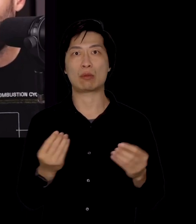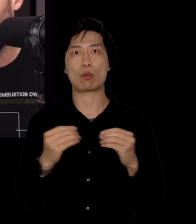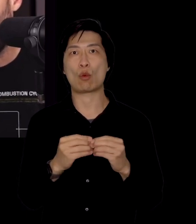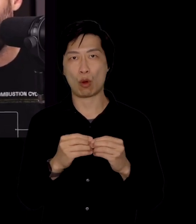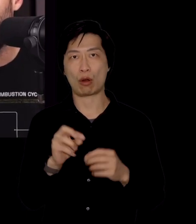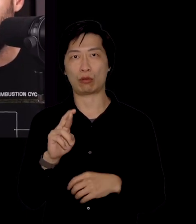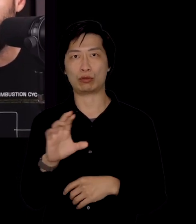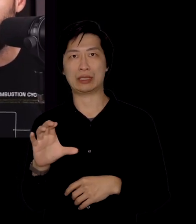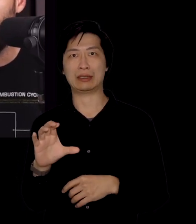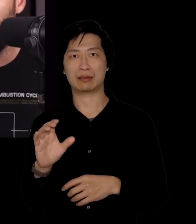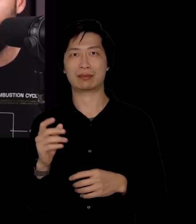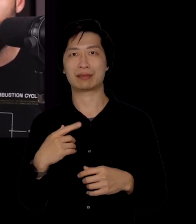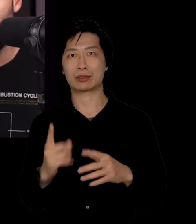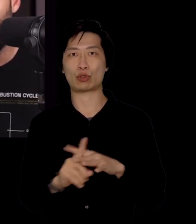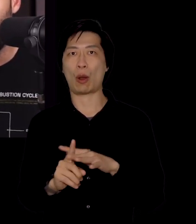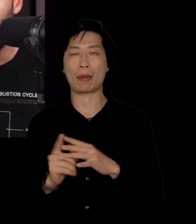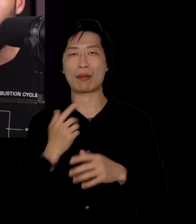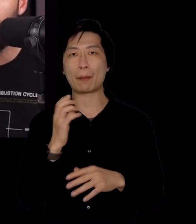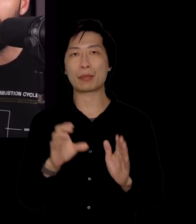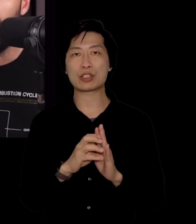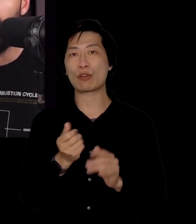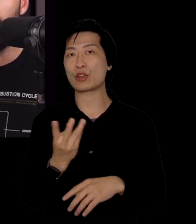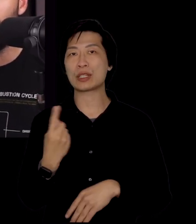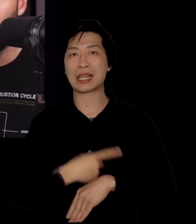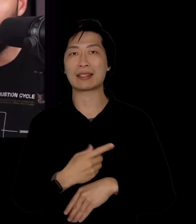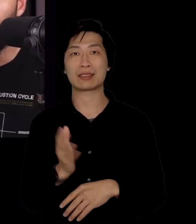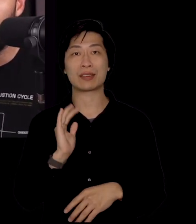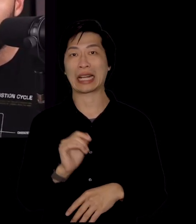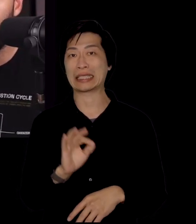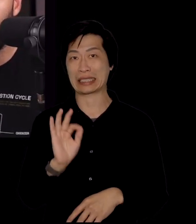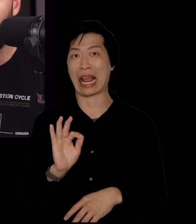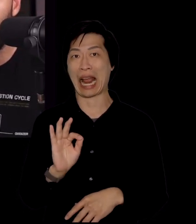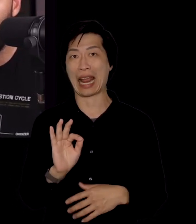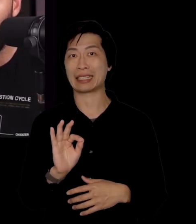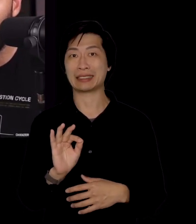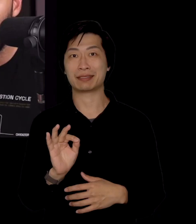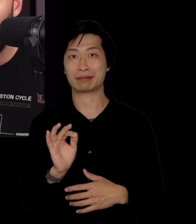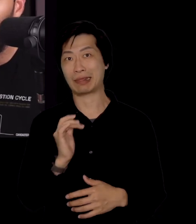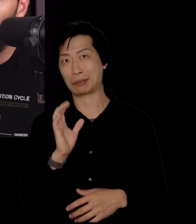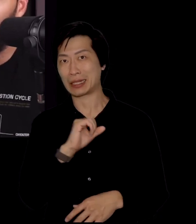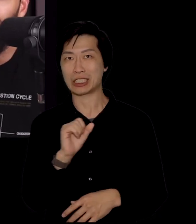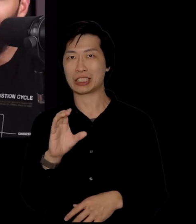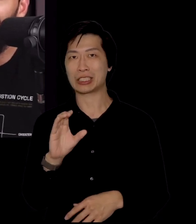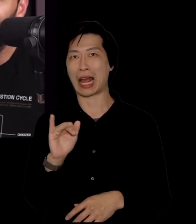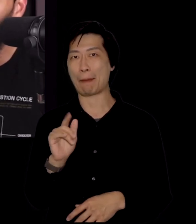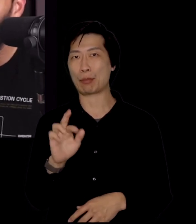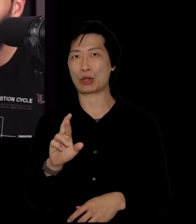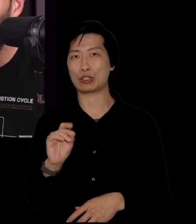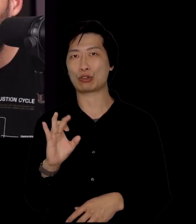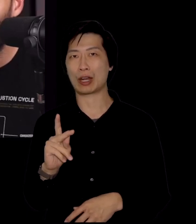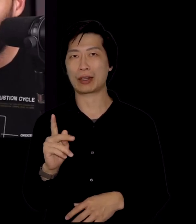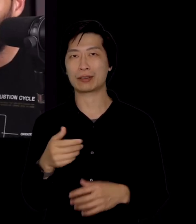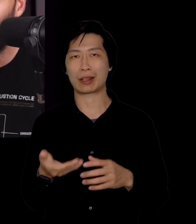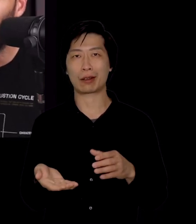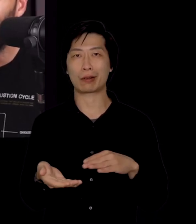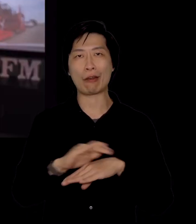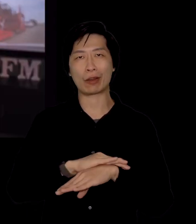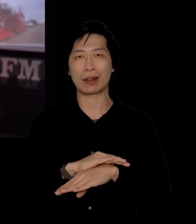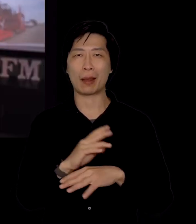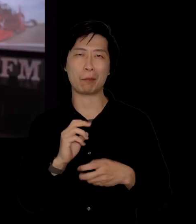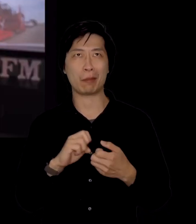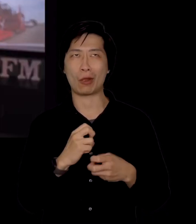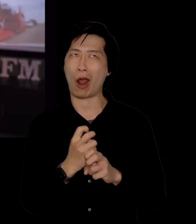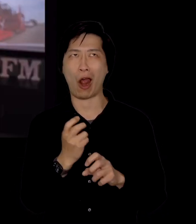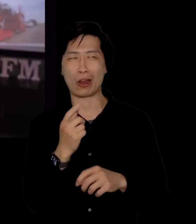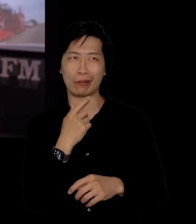we've had even more release candidates showing up. Here's a picture from a couple of days ago of 9 what I'm guessing is Cybertrucks. That cover makes it